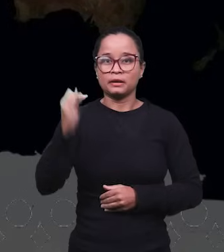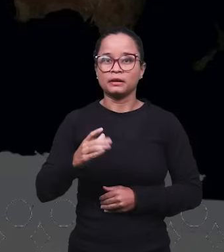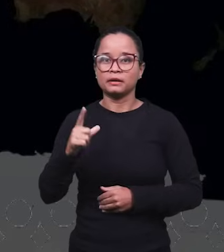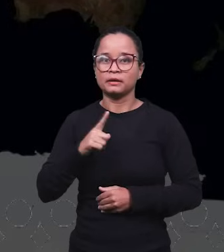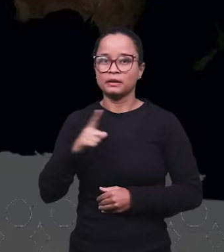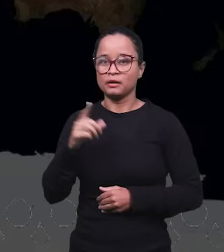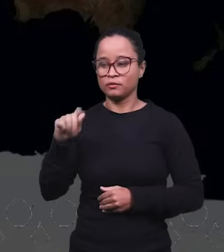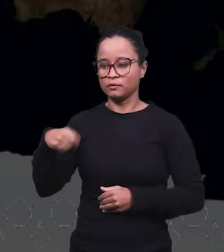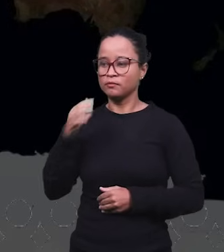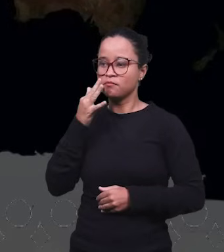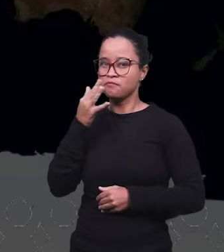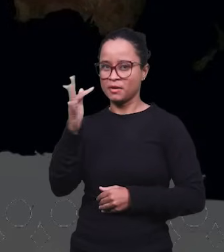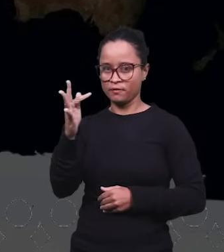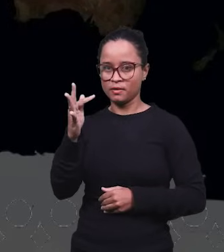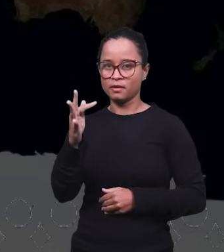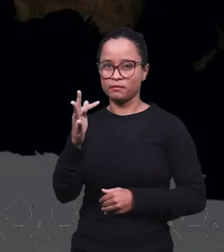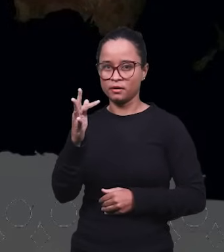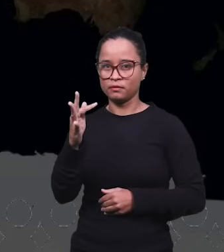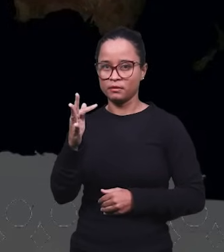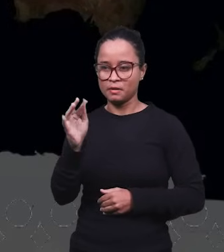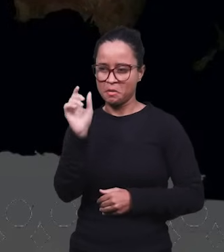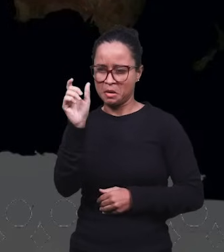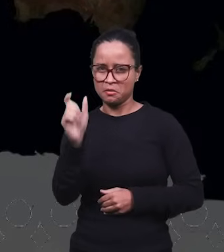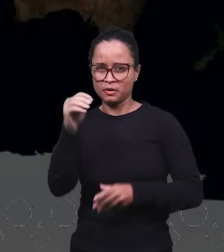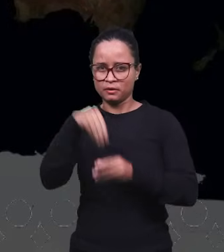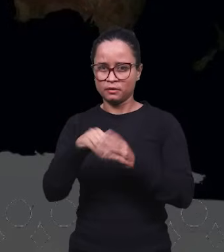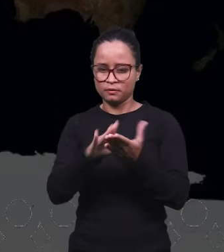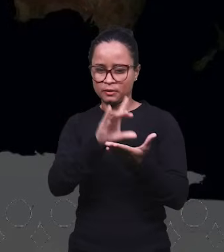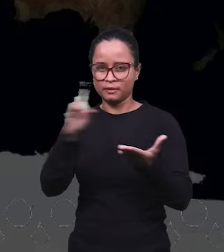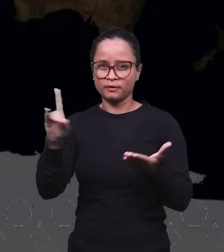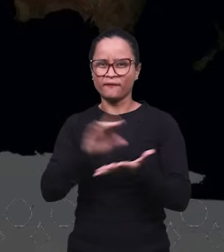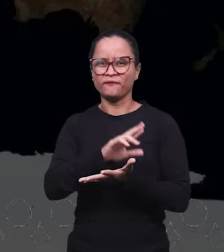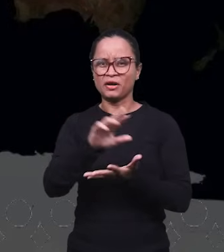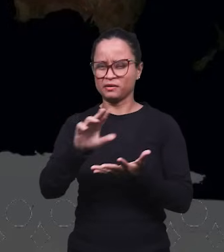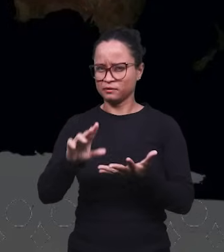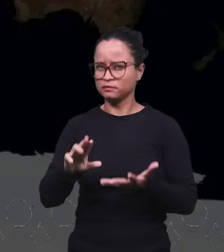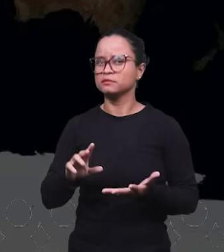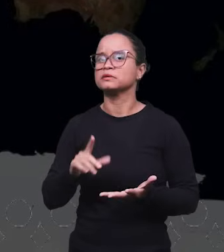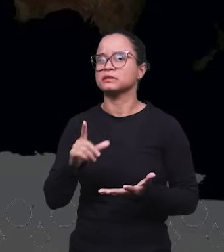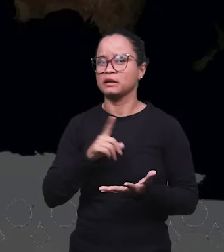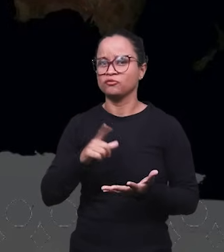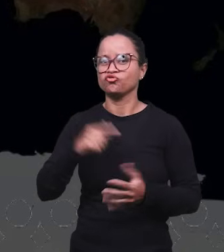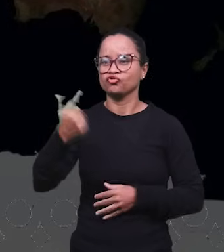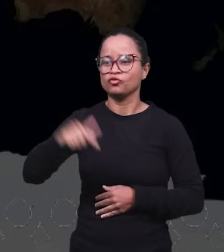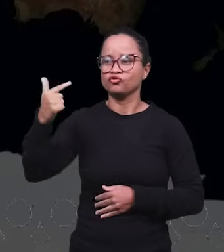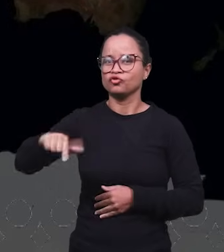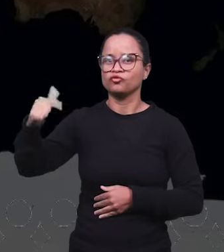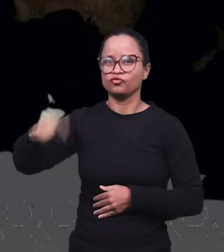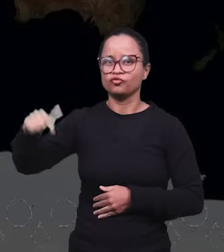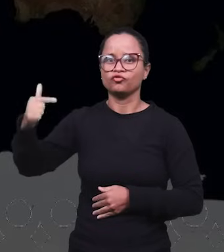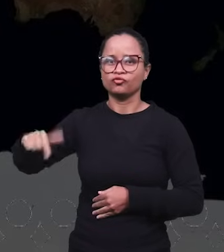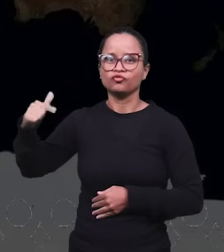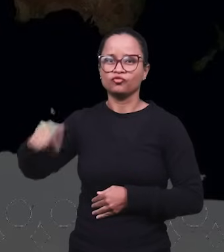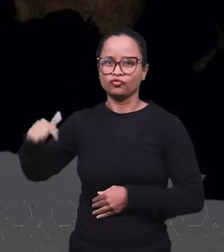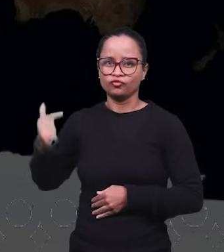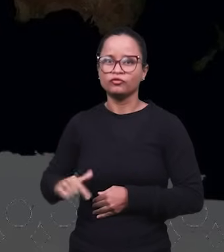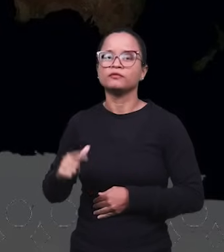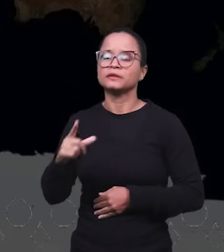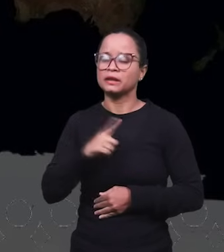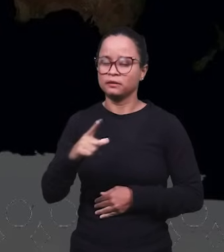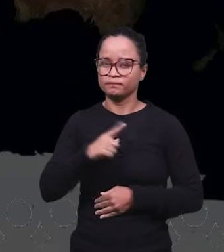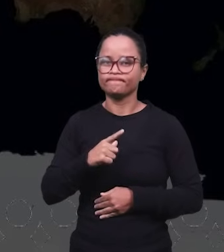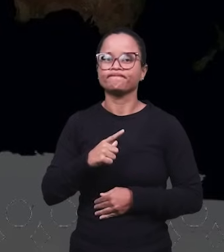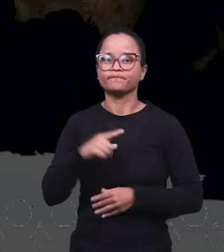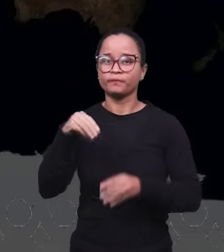palavra breve se repete várias vezes. And within this important message for the church, the word soon is